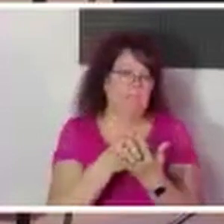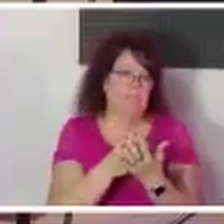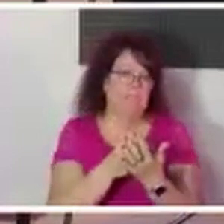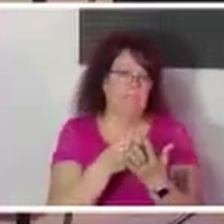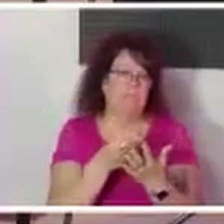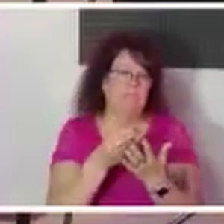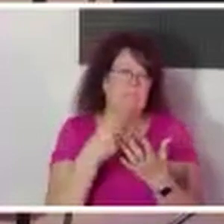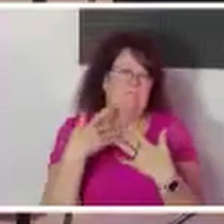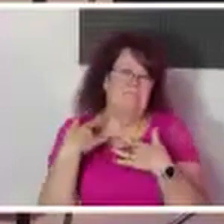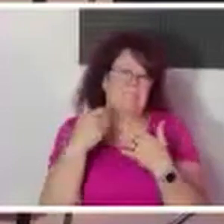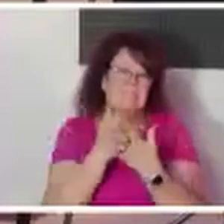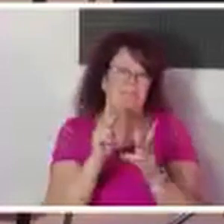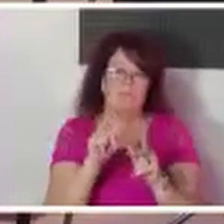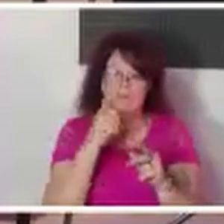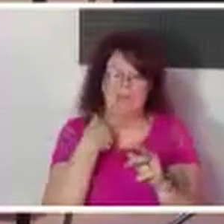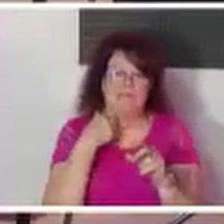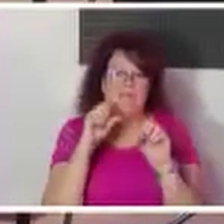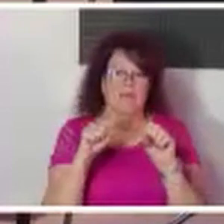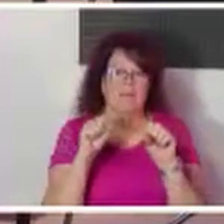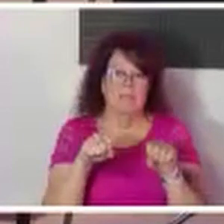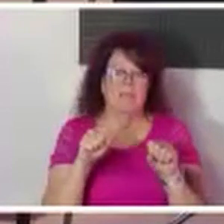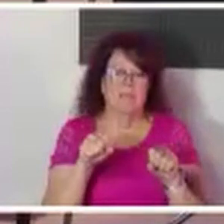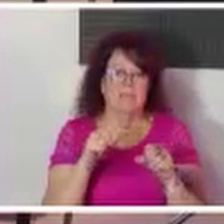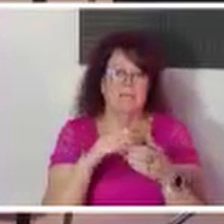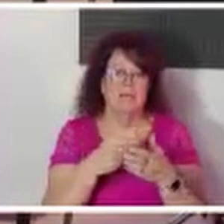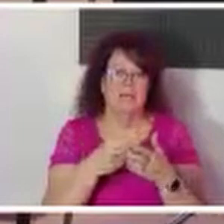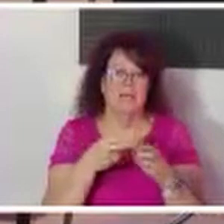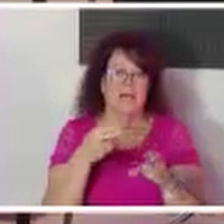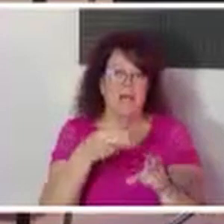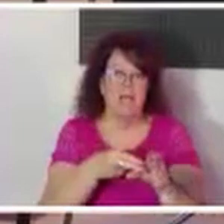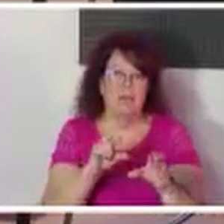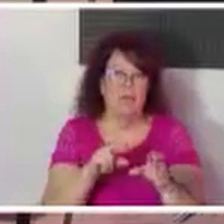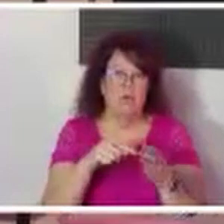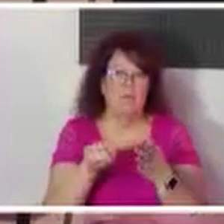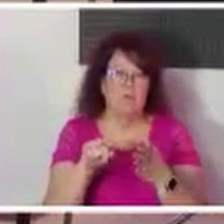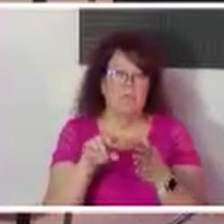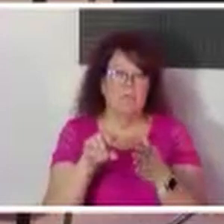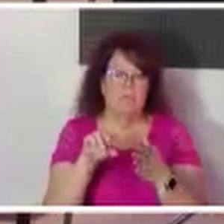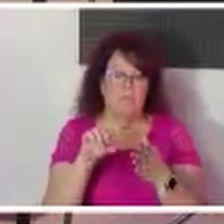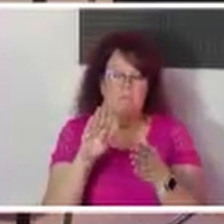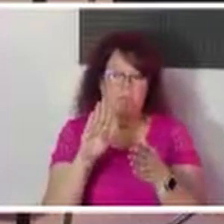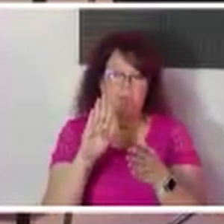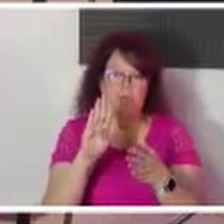to hire a bondsman anyway, and they also don't have the ability to post bond on their own regard.